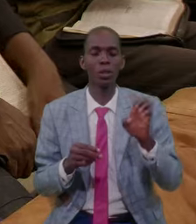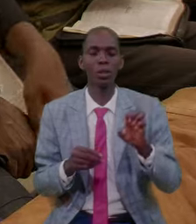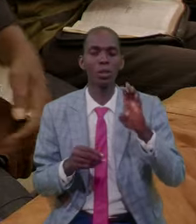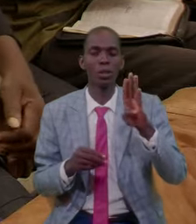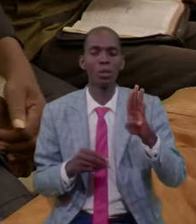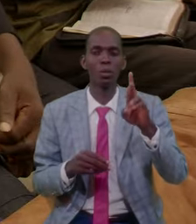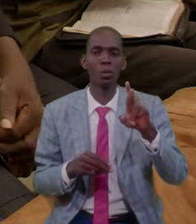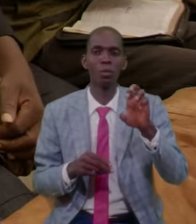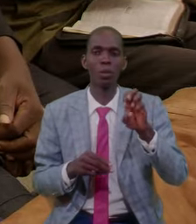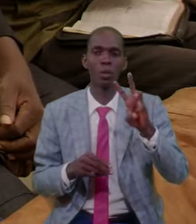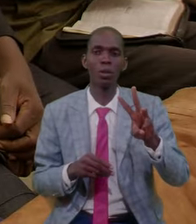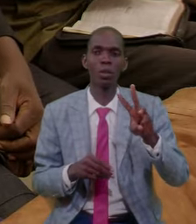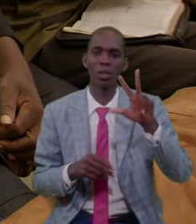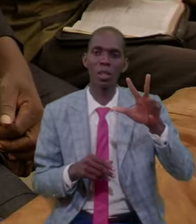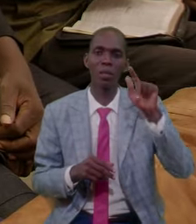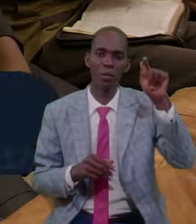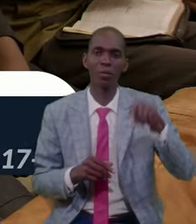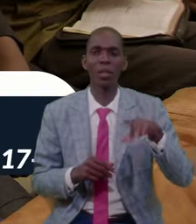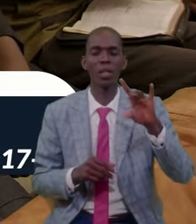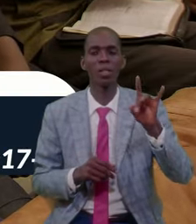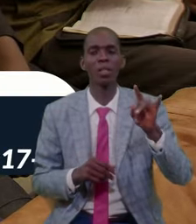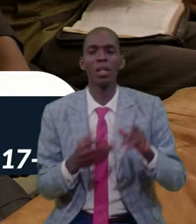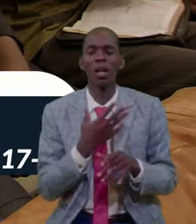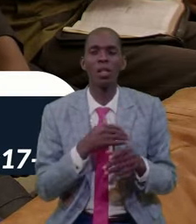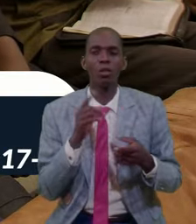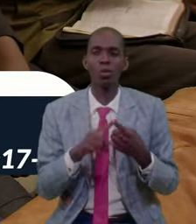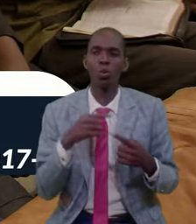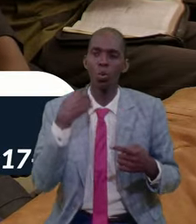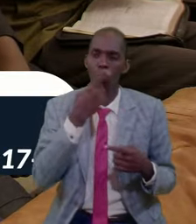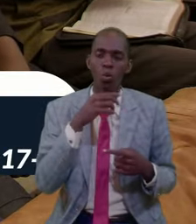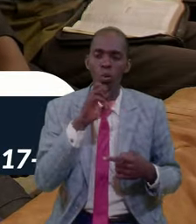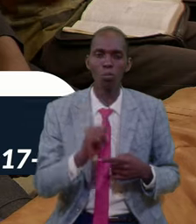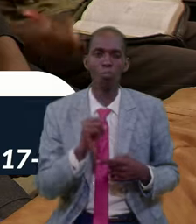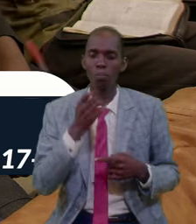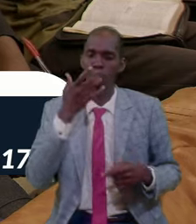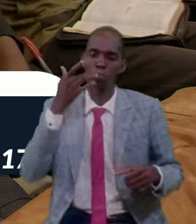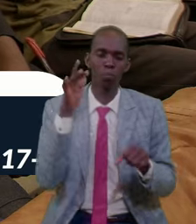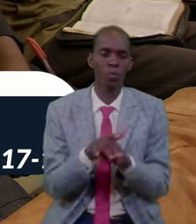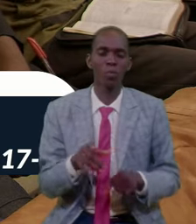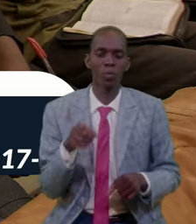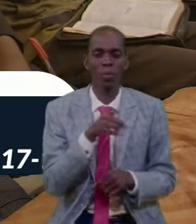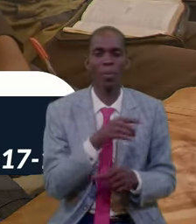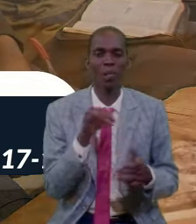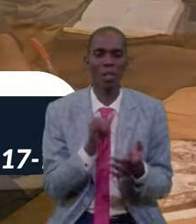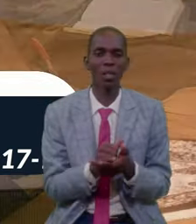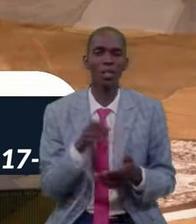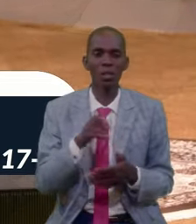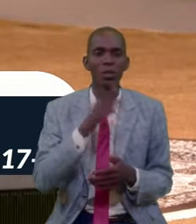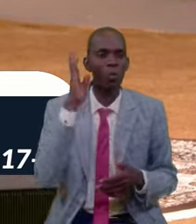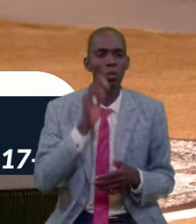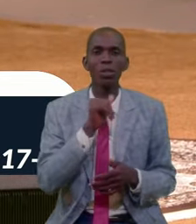we're looking at verse 18. And to whom swear he that they should not